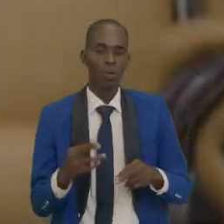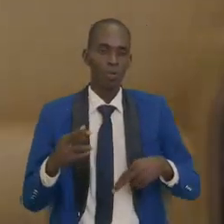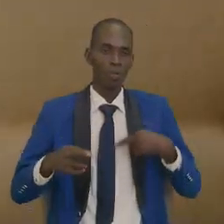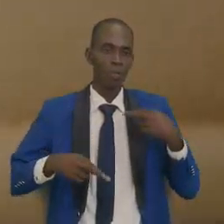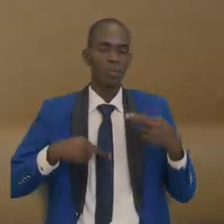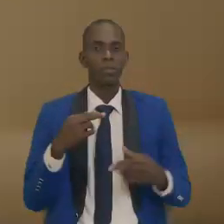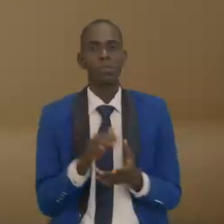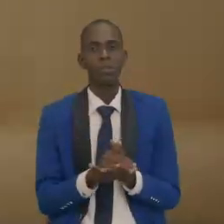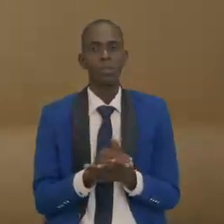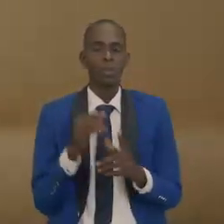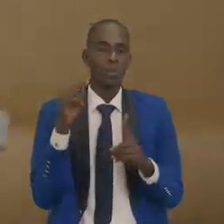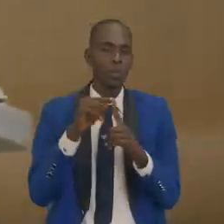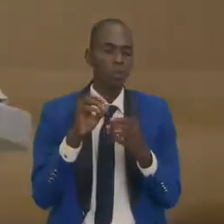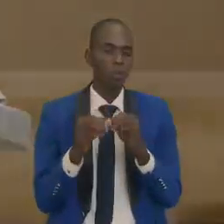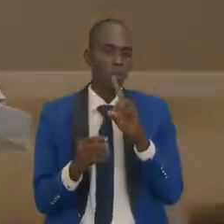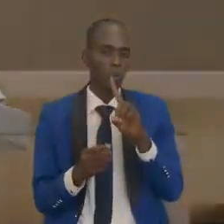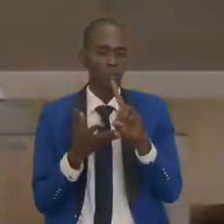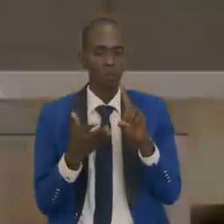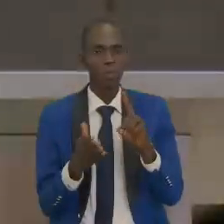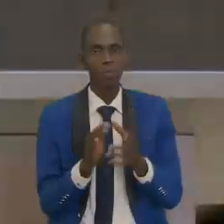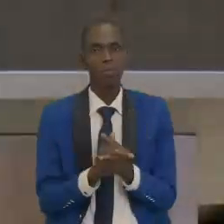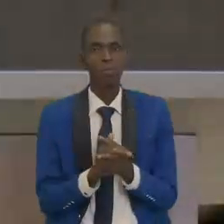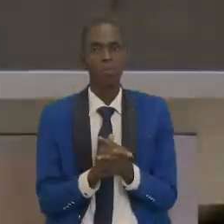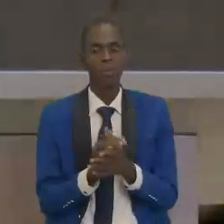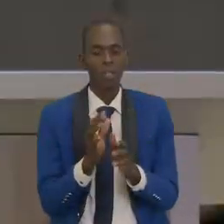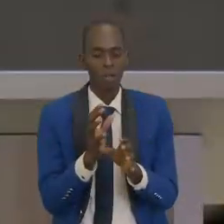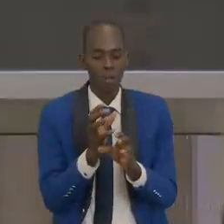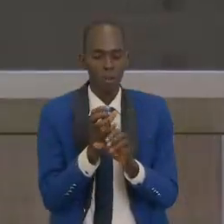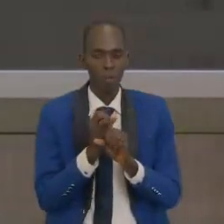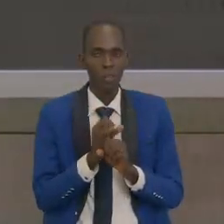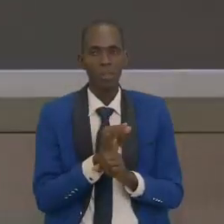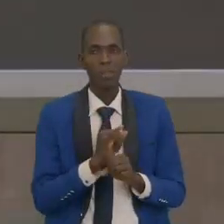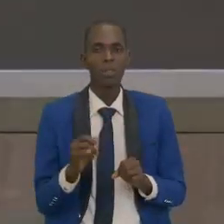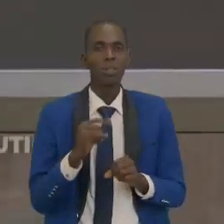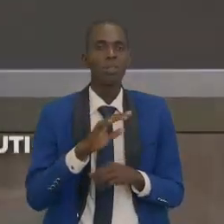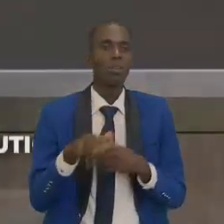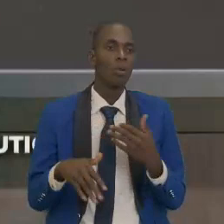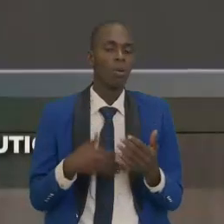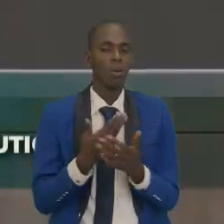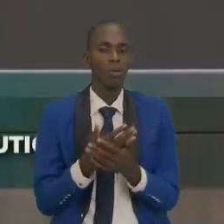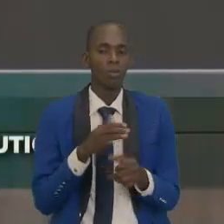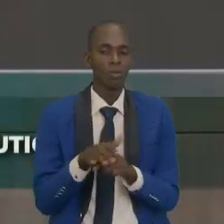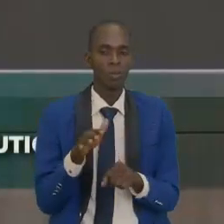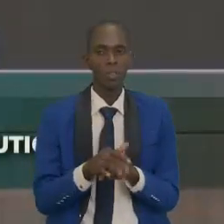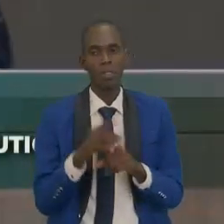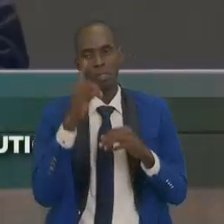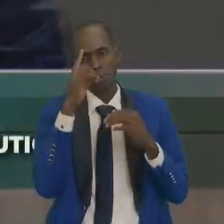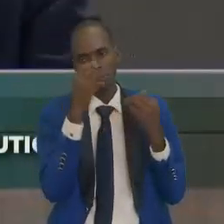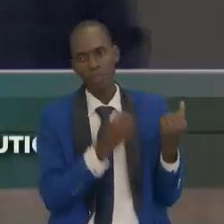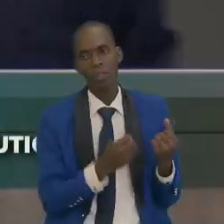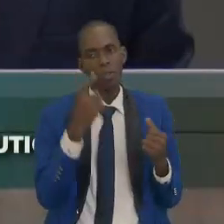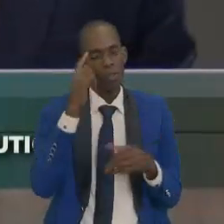Point number one then obtaining the all-sufficient faith for all